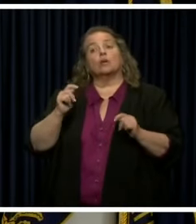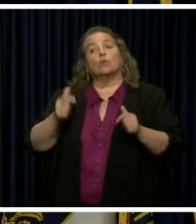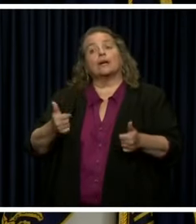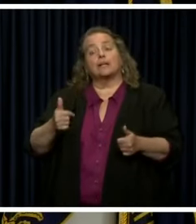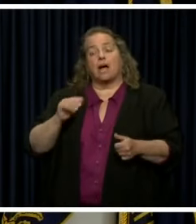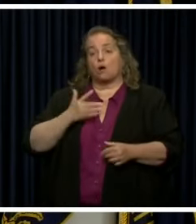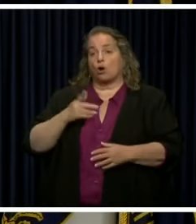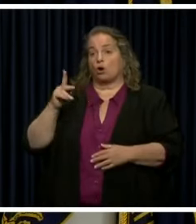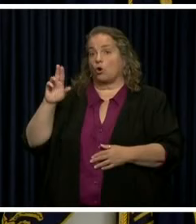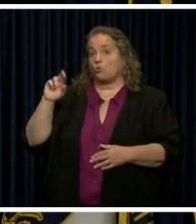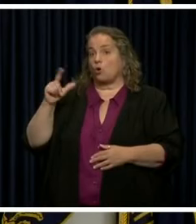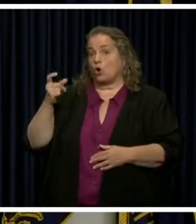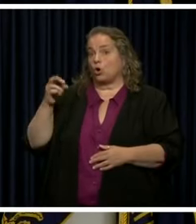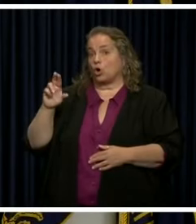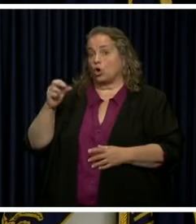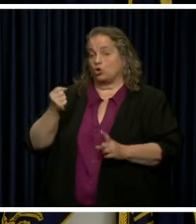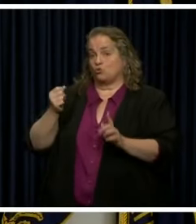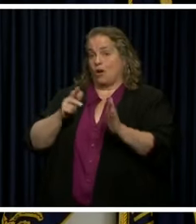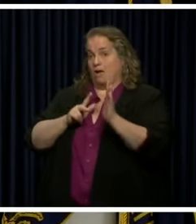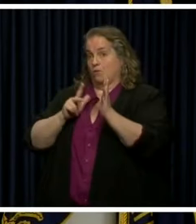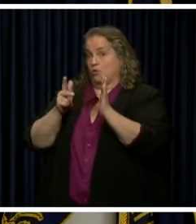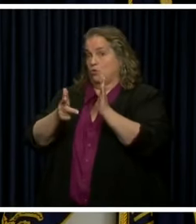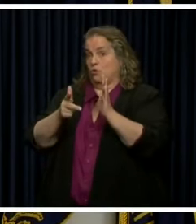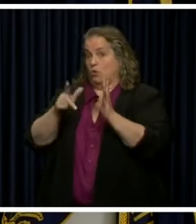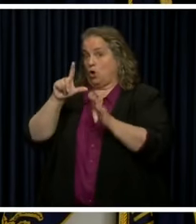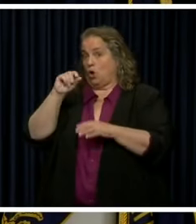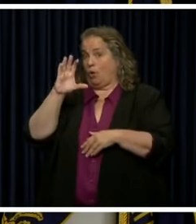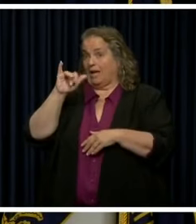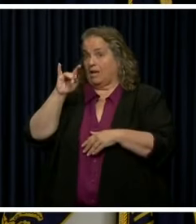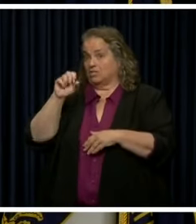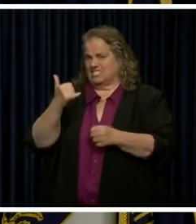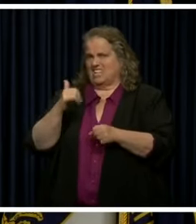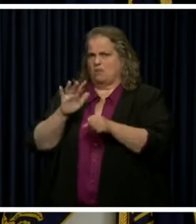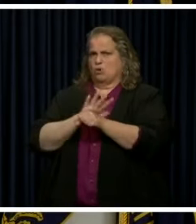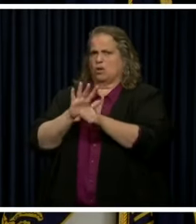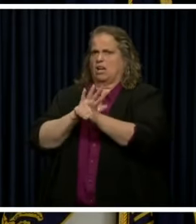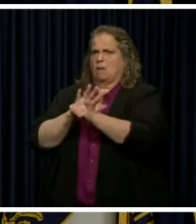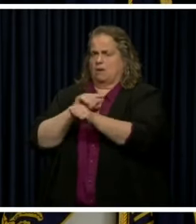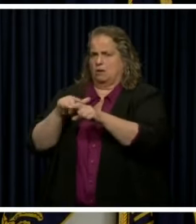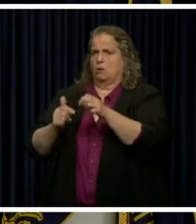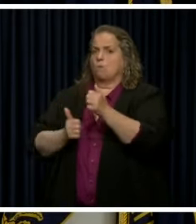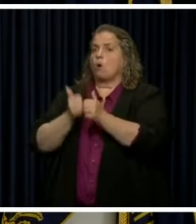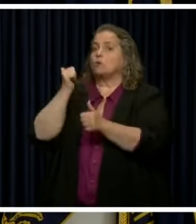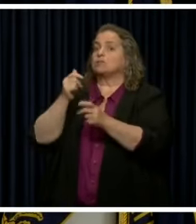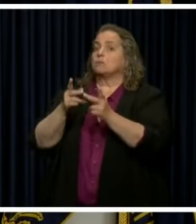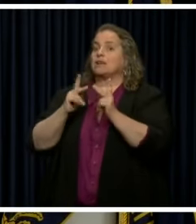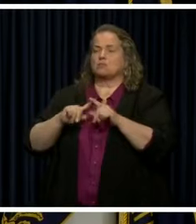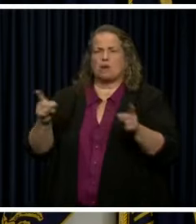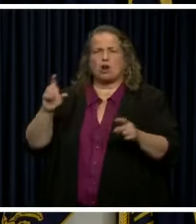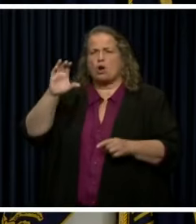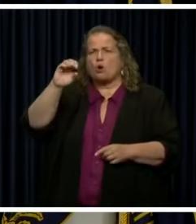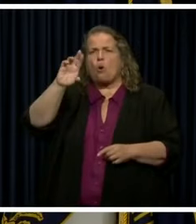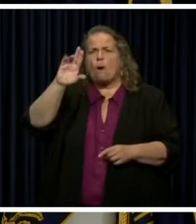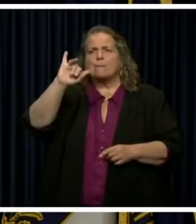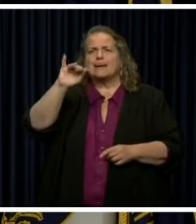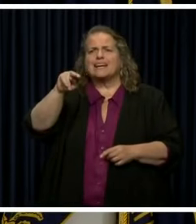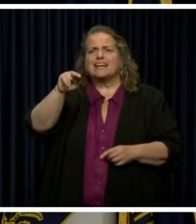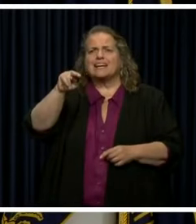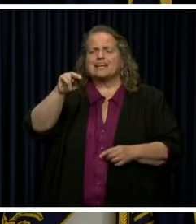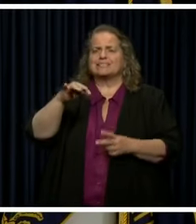Kroger drive-through locations are really booking up in most places, but Corbin,